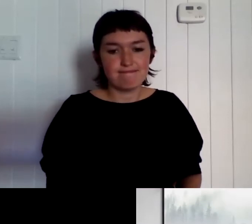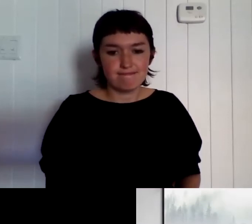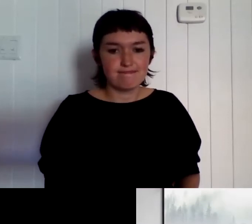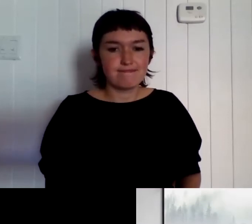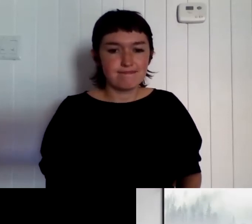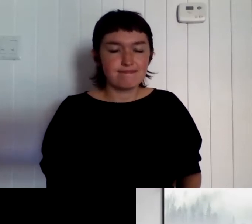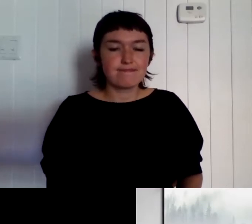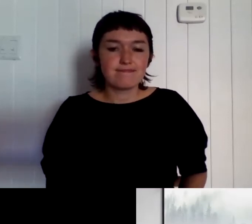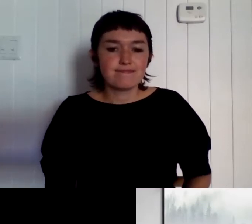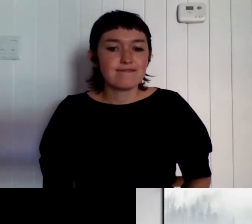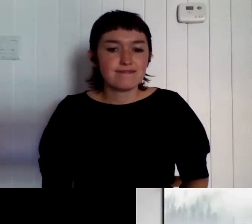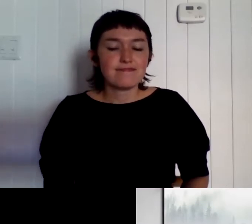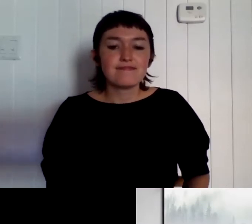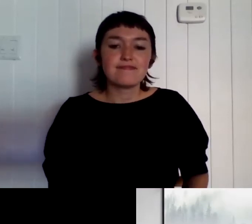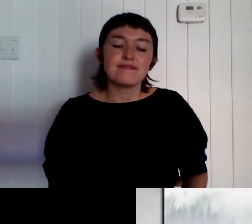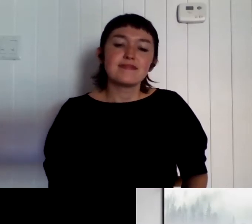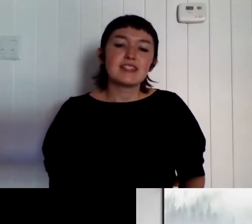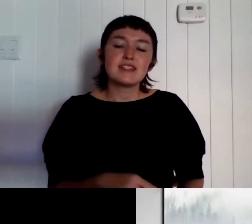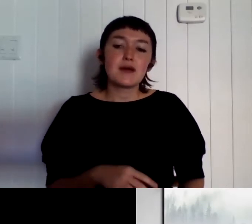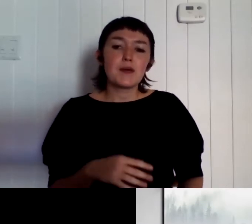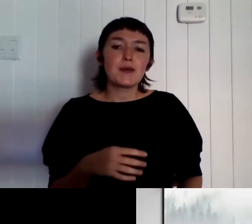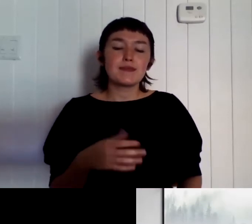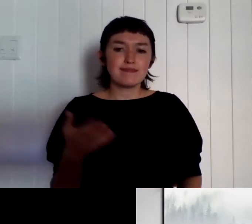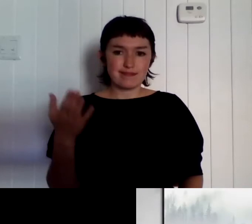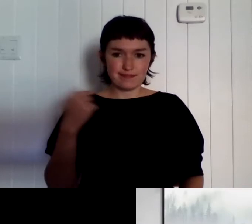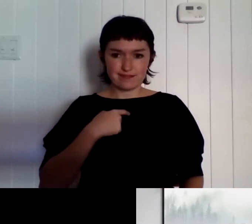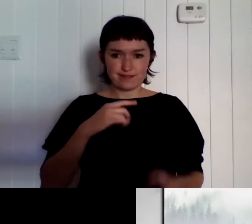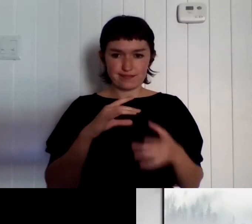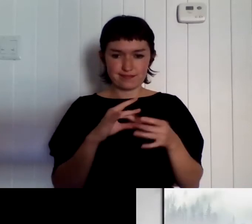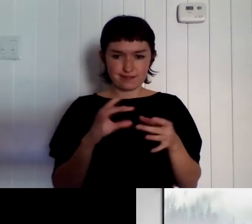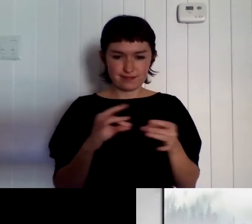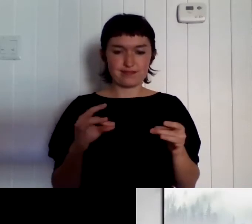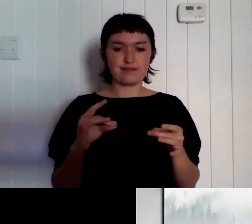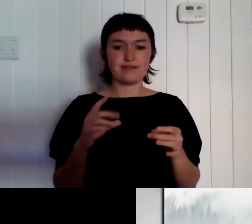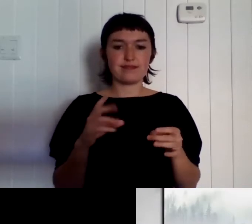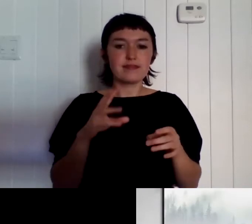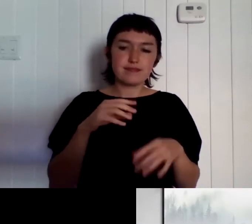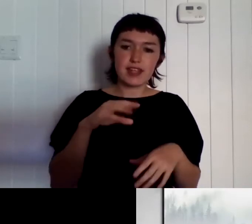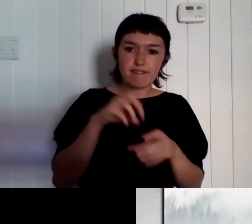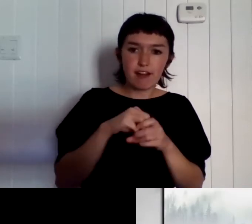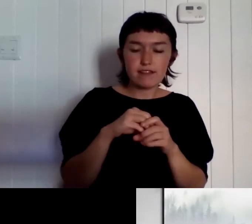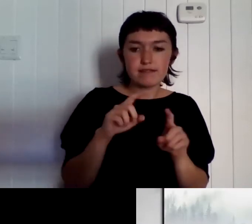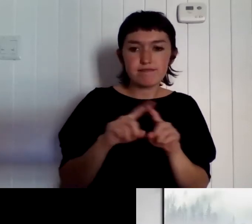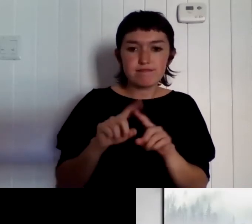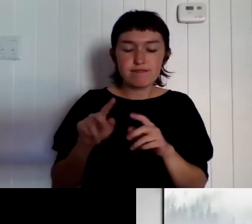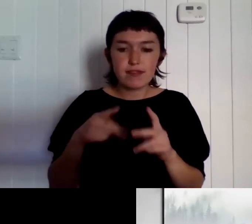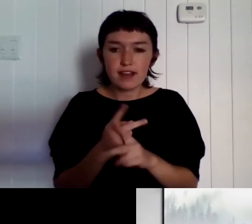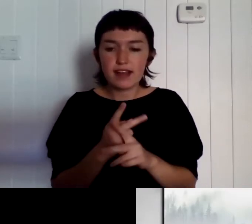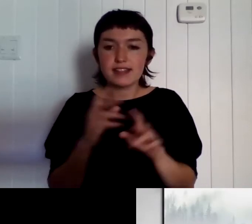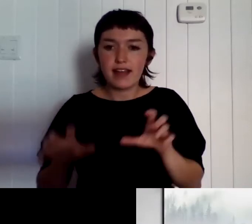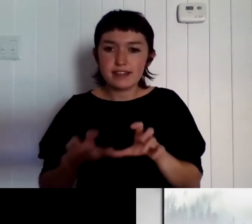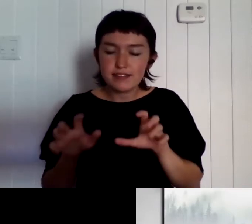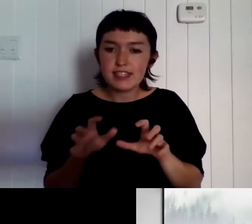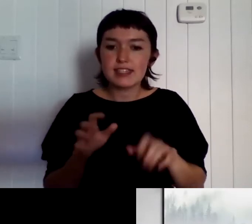I would say it goes back to what I was talking about before about being involved in lots of different types of activities. Whenever you take